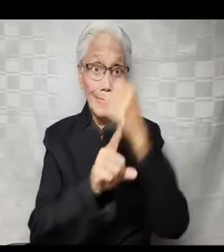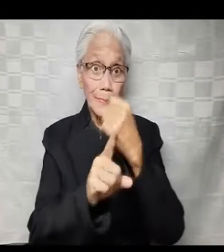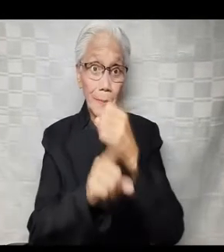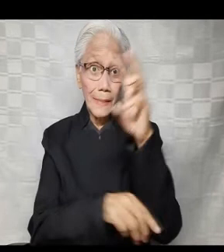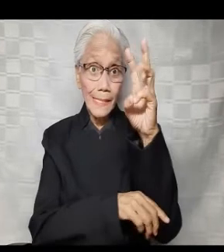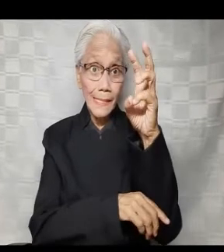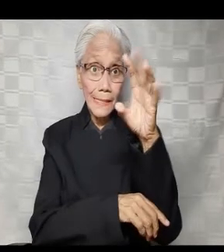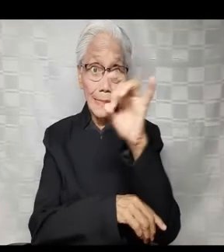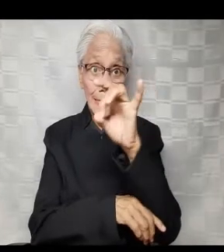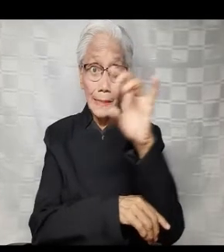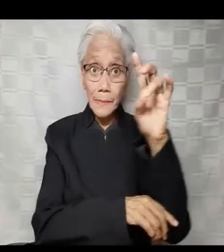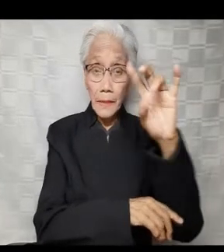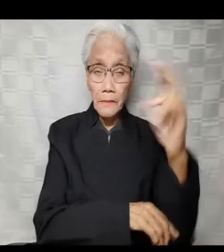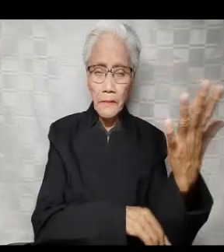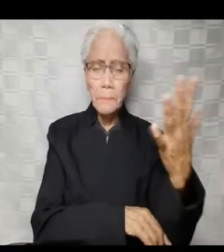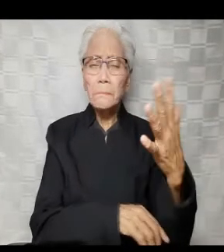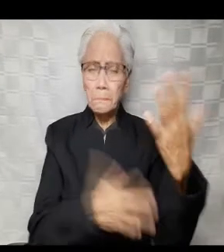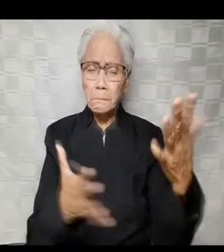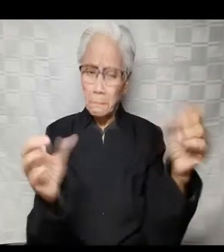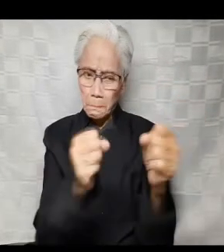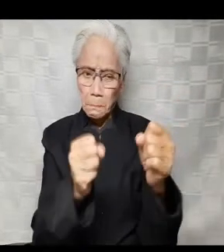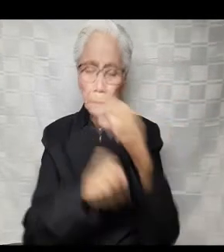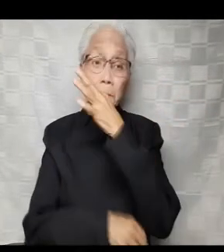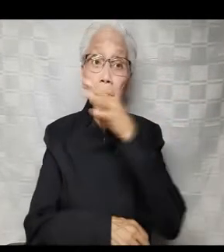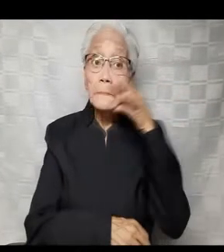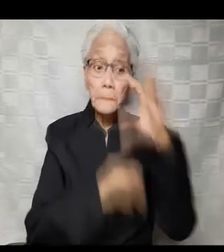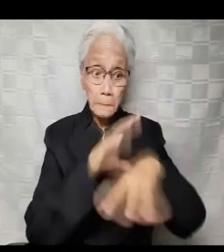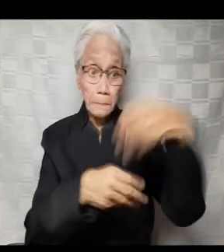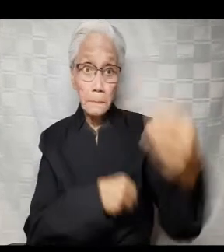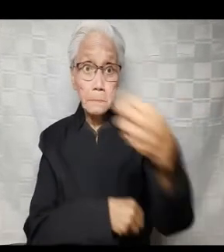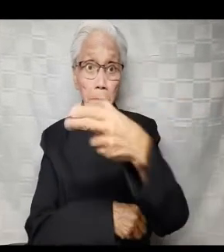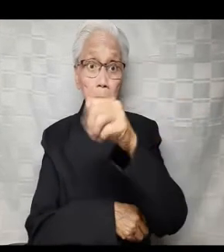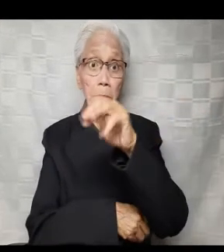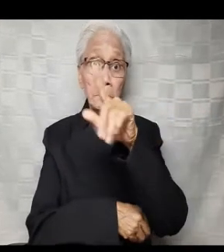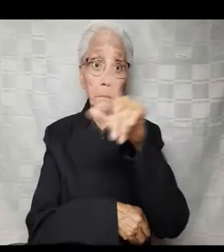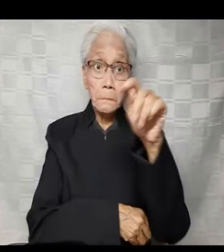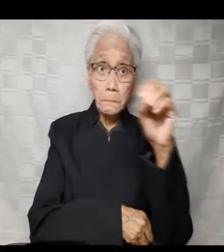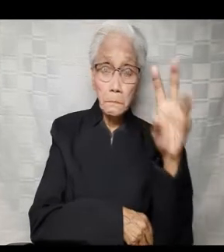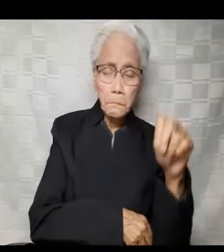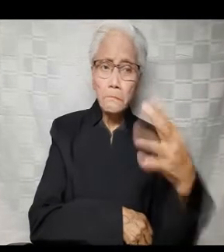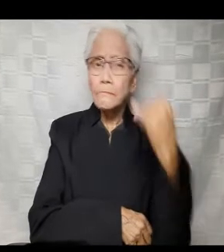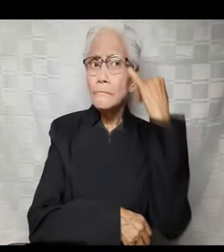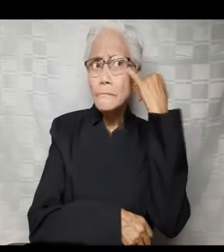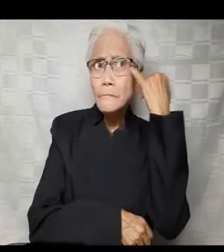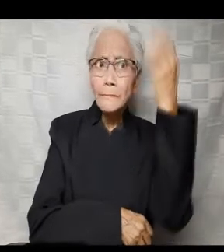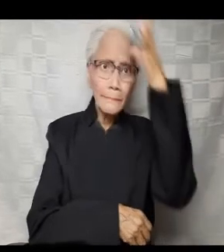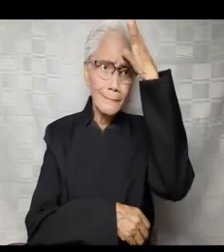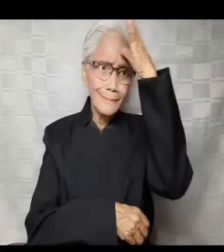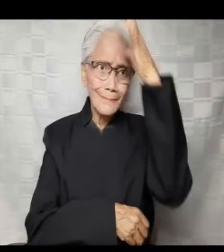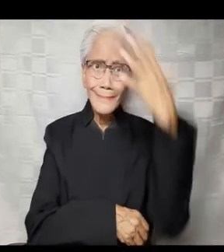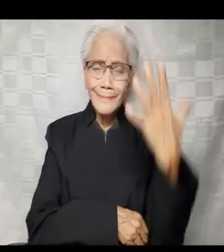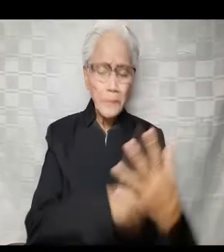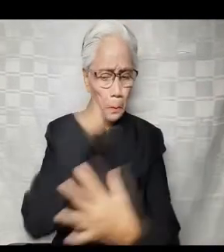Born on September 16, 1875, on a small farm outside Hamilton, Missouri. James's